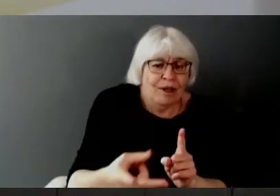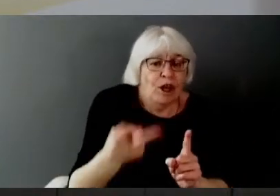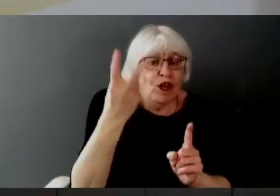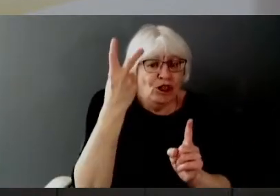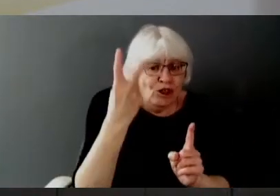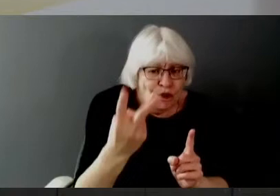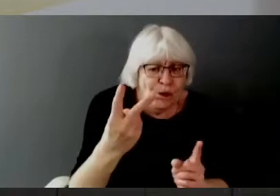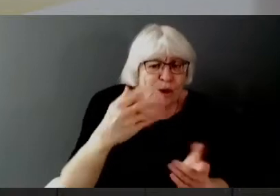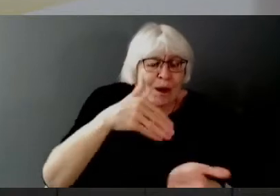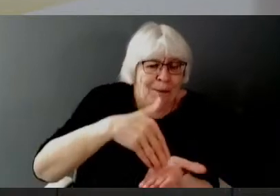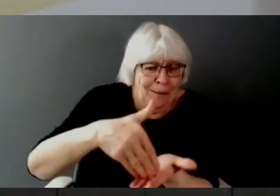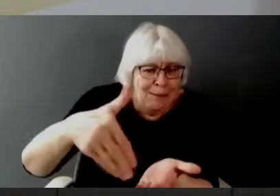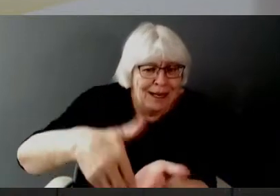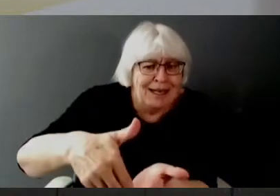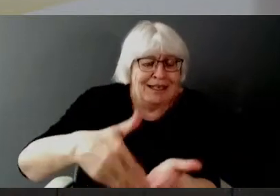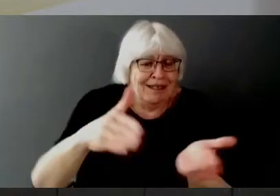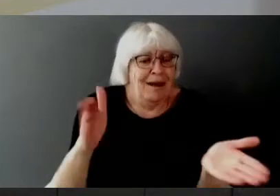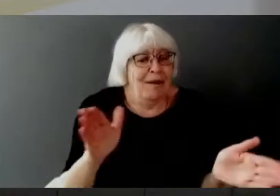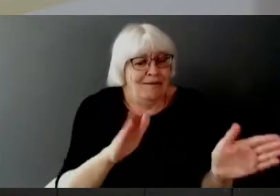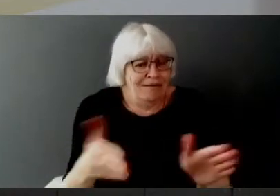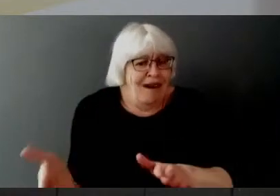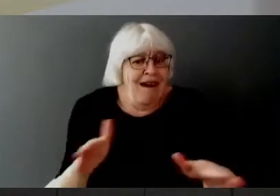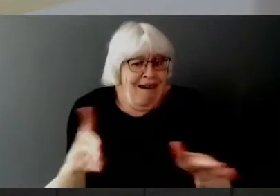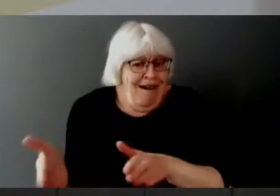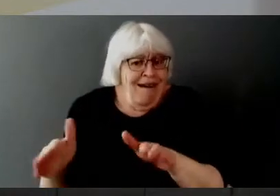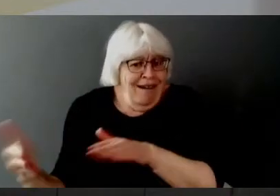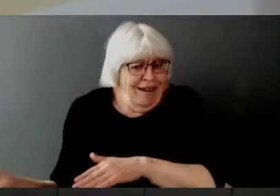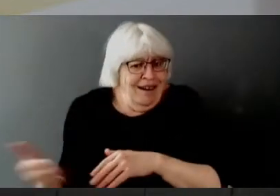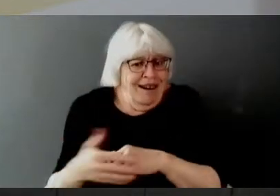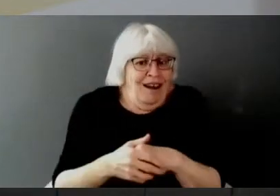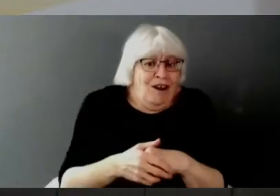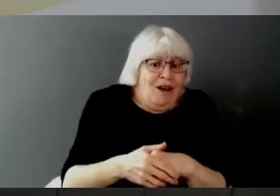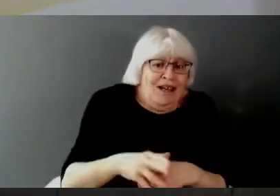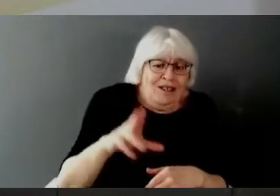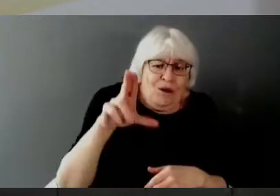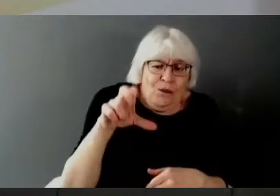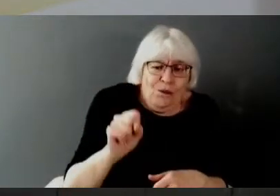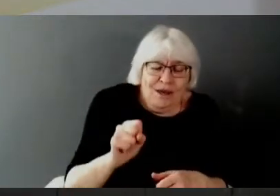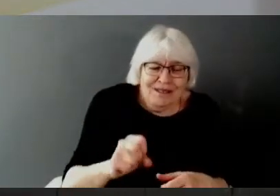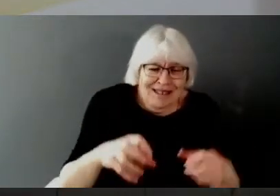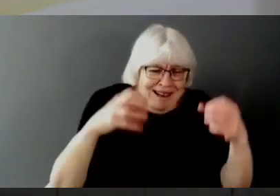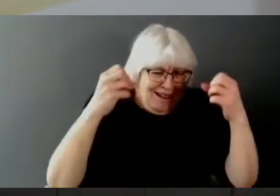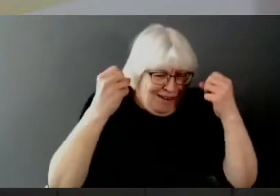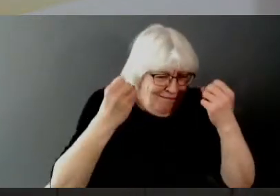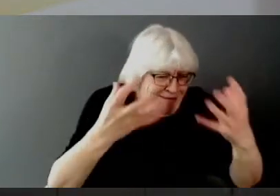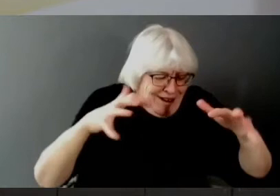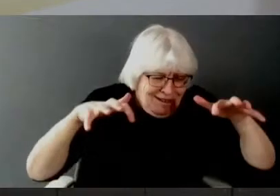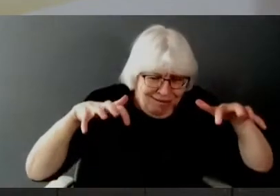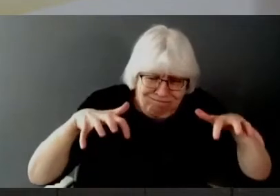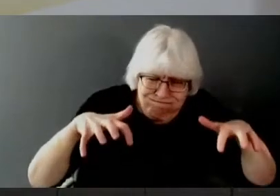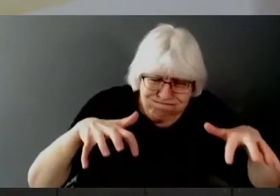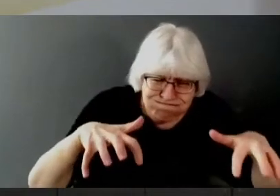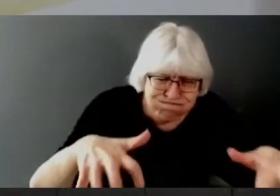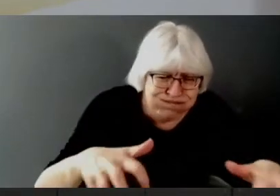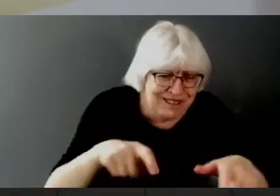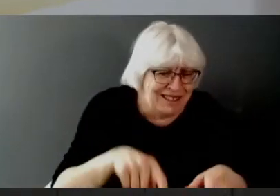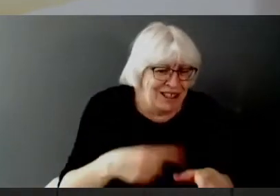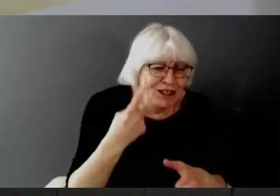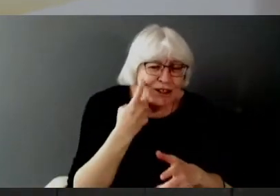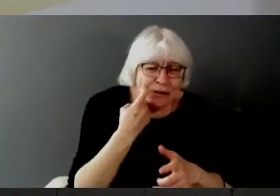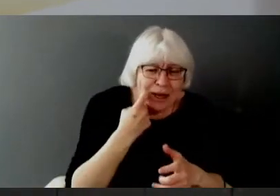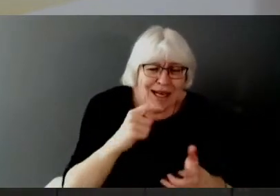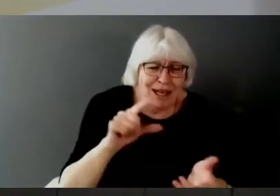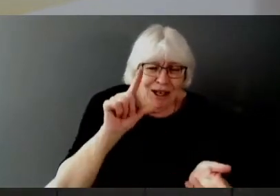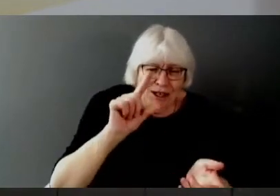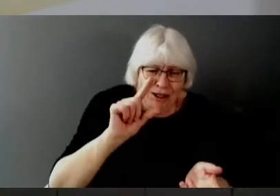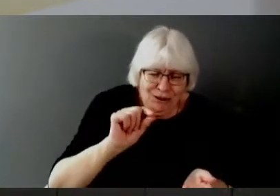cases of COVID-19. In the first 10 days of 2021, the U.S. has reported over 2.3 million new cases